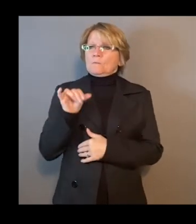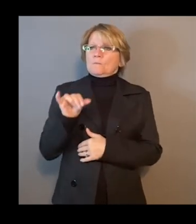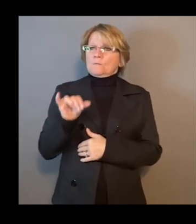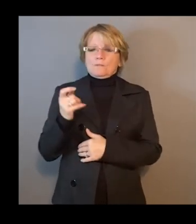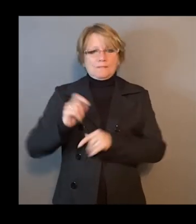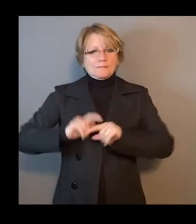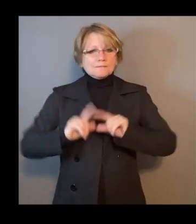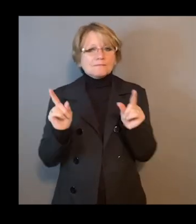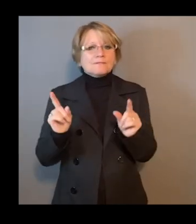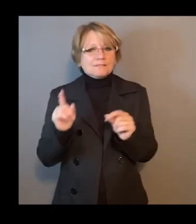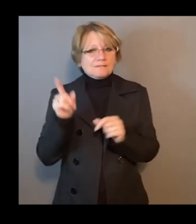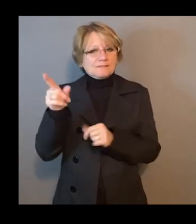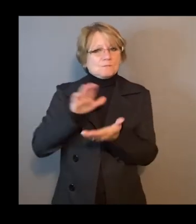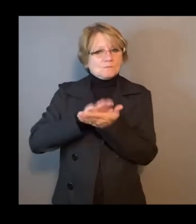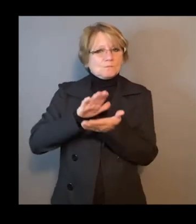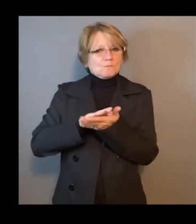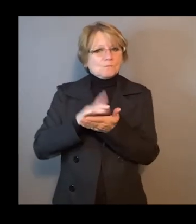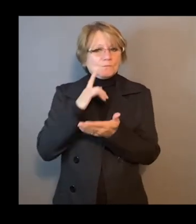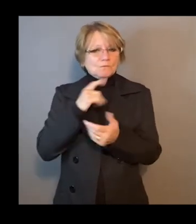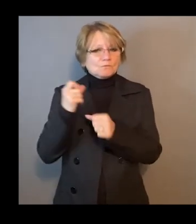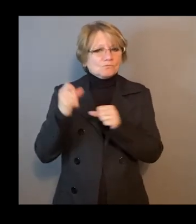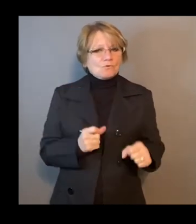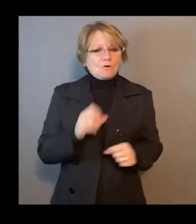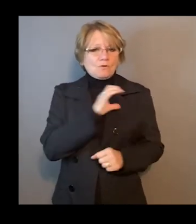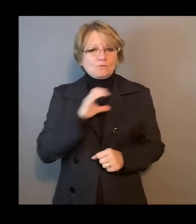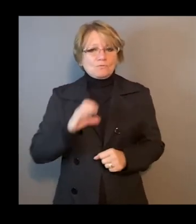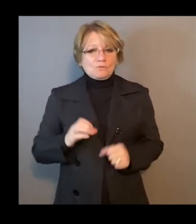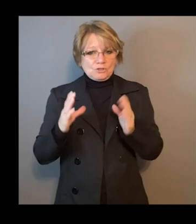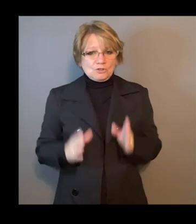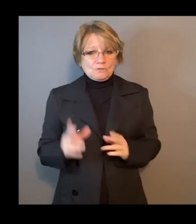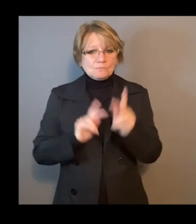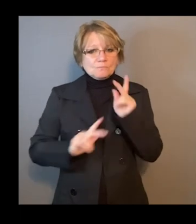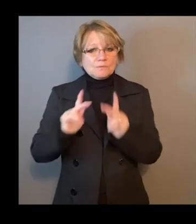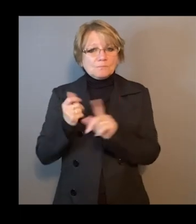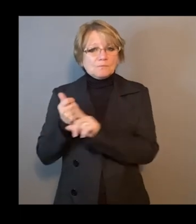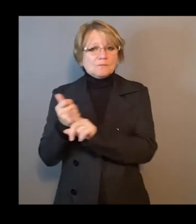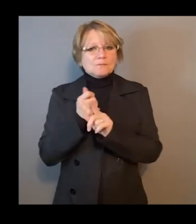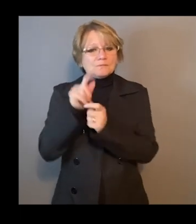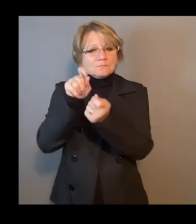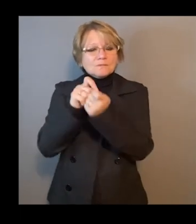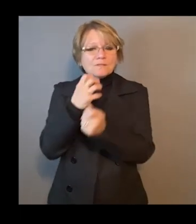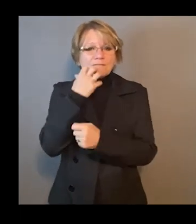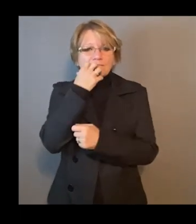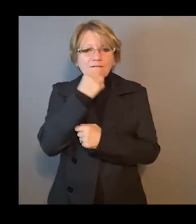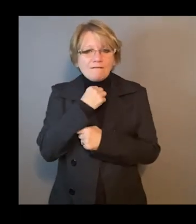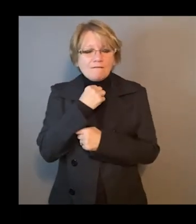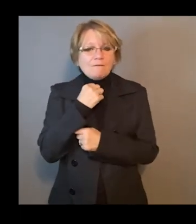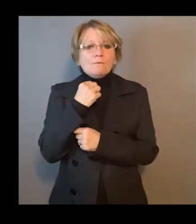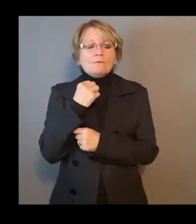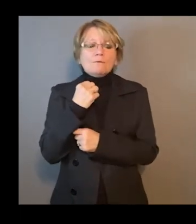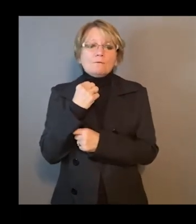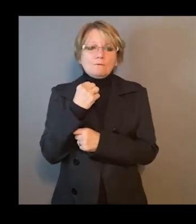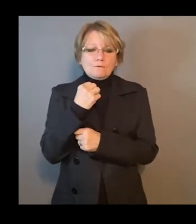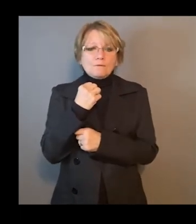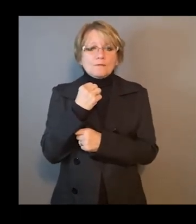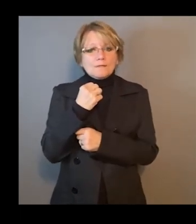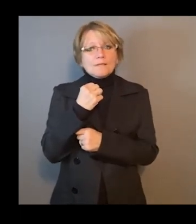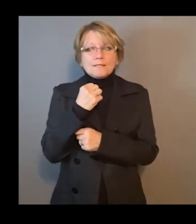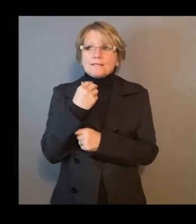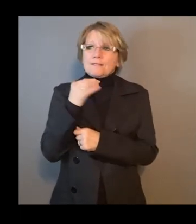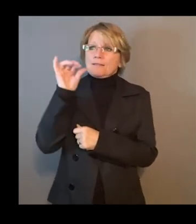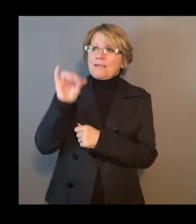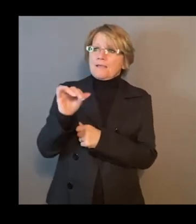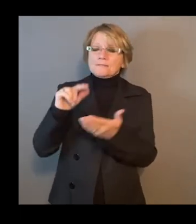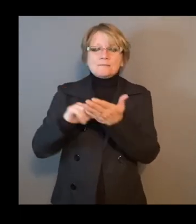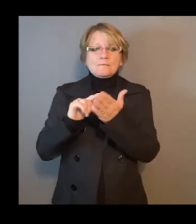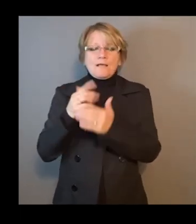you know. The school I go to is very heavily Christian people who have certain values. And I